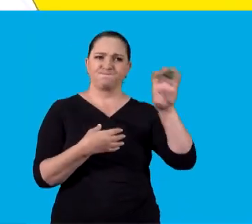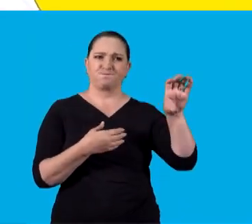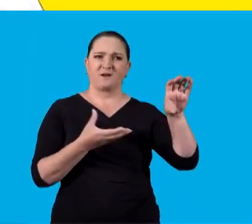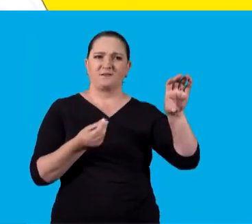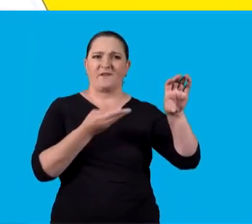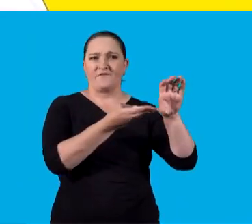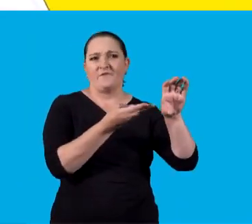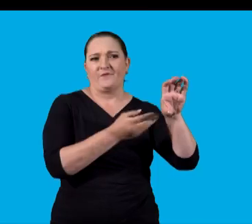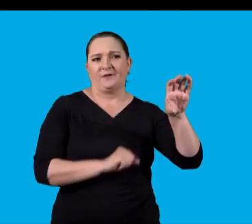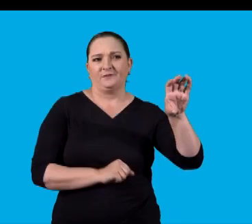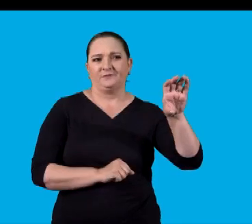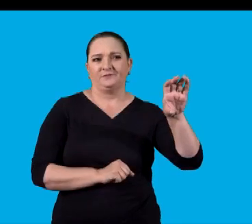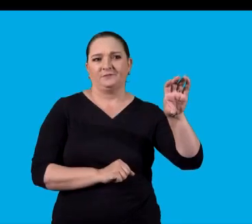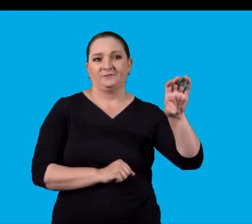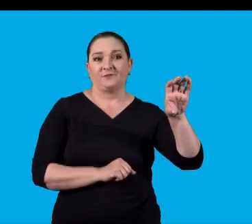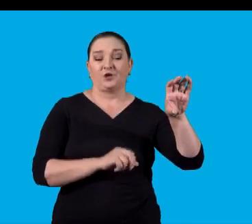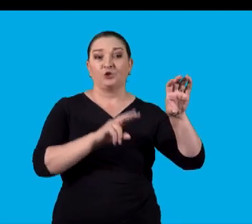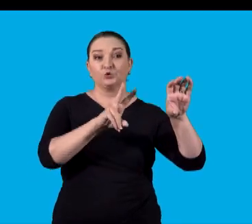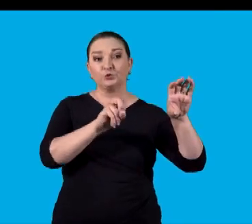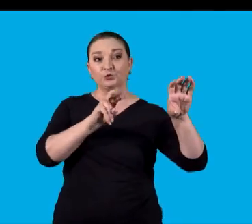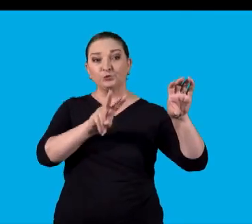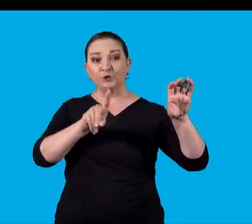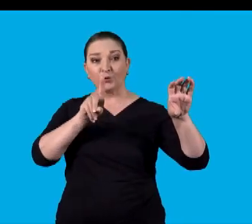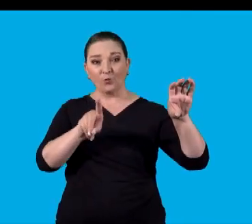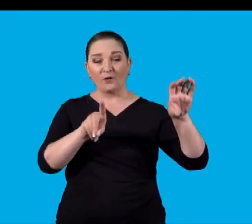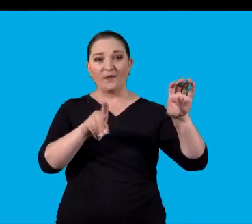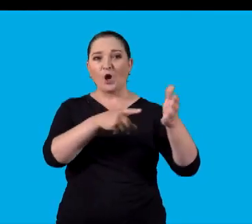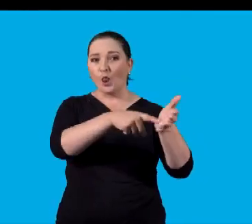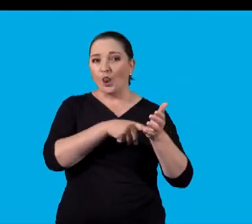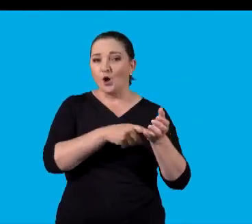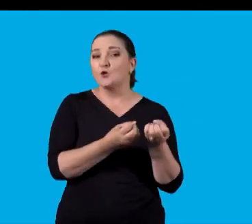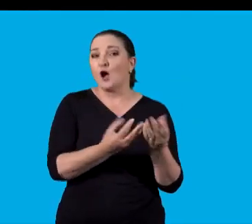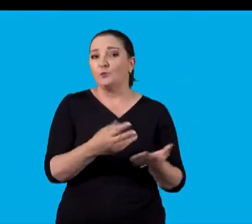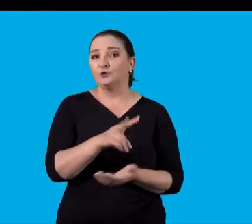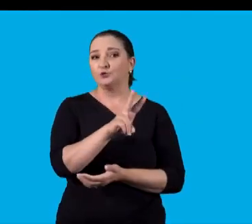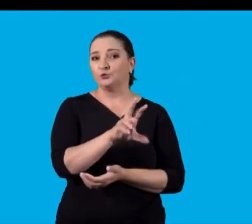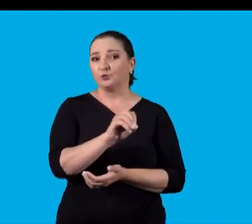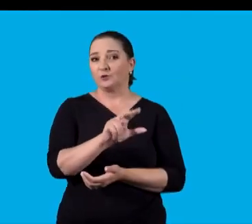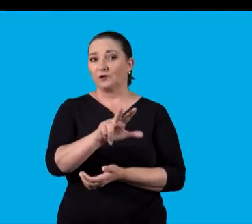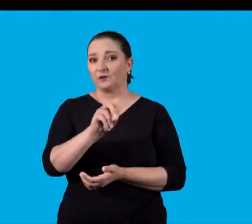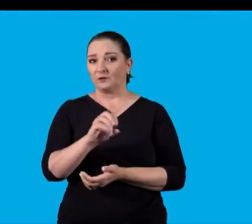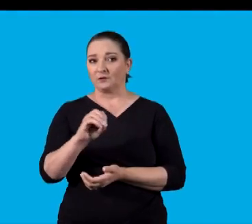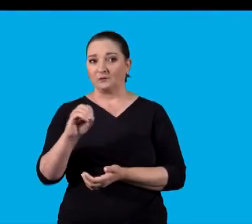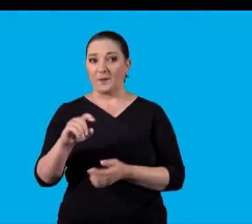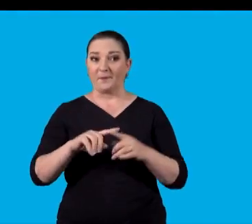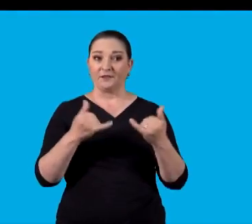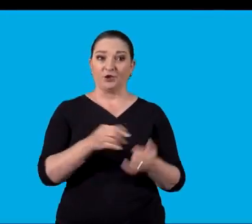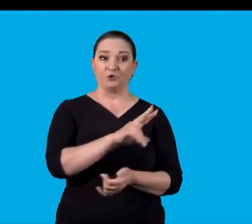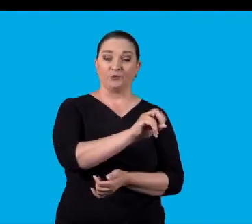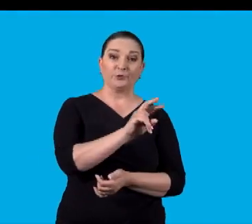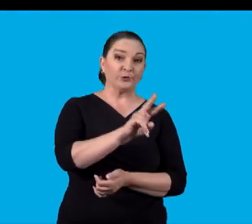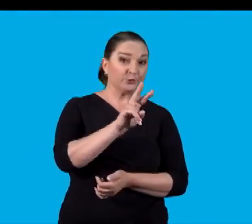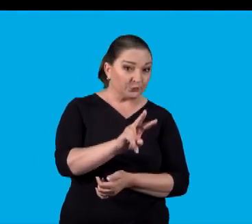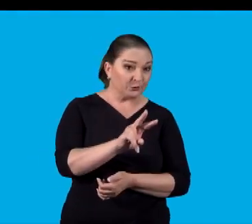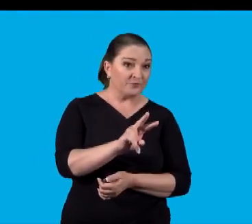So here we have information from iBank. In 2021, the loan was